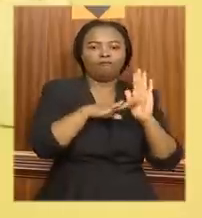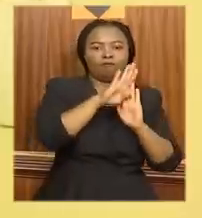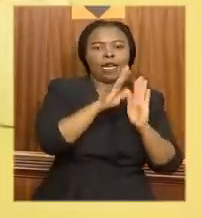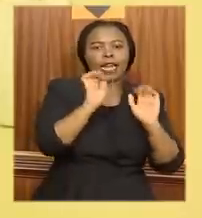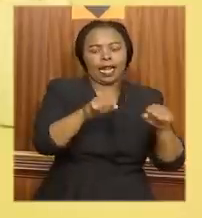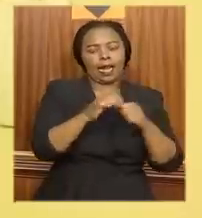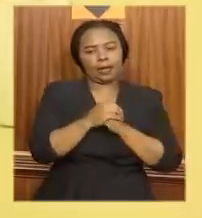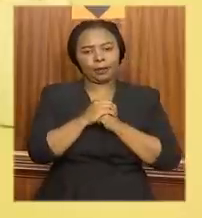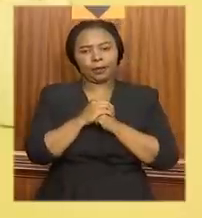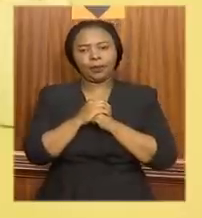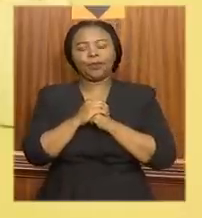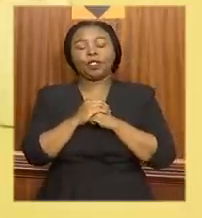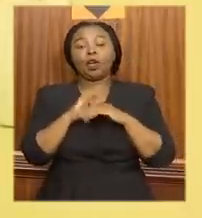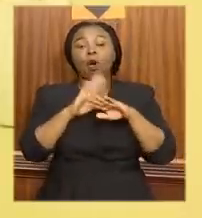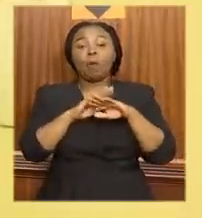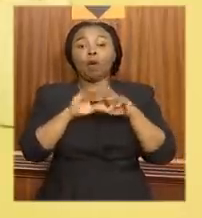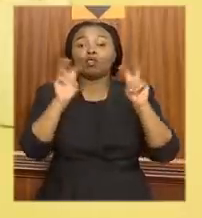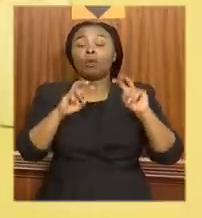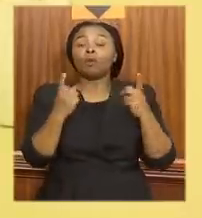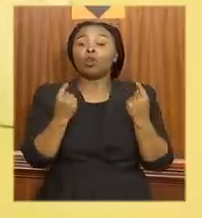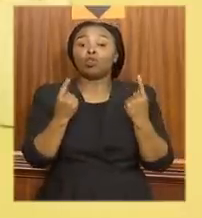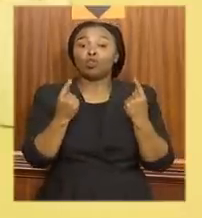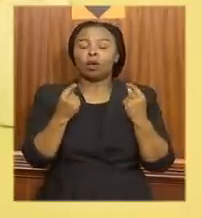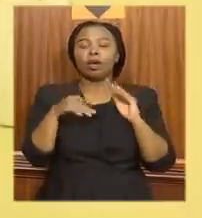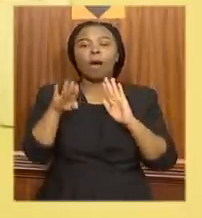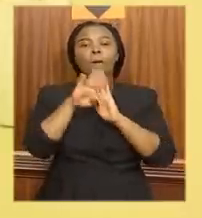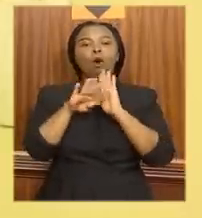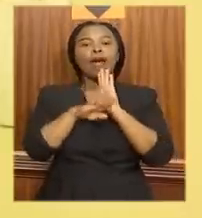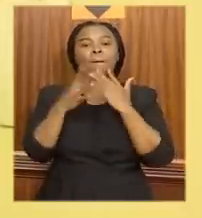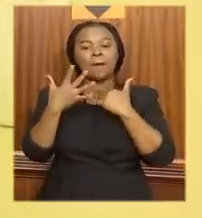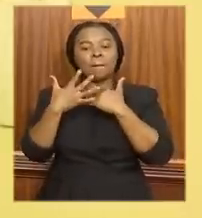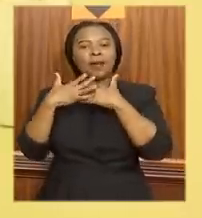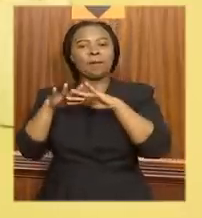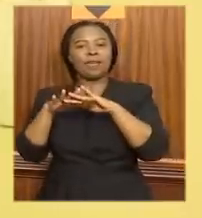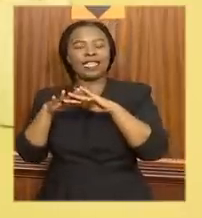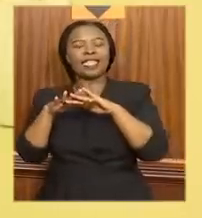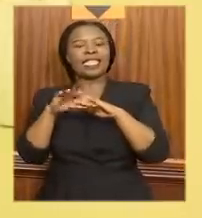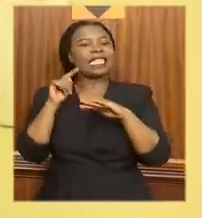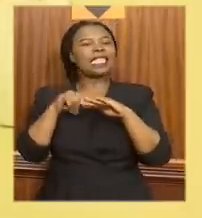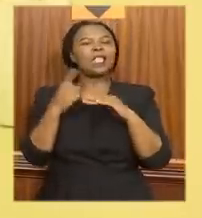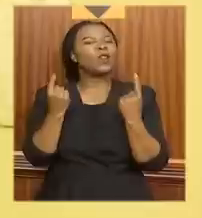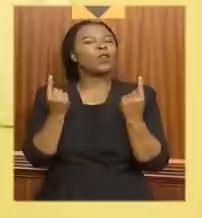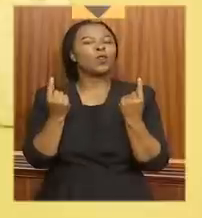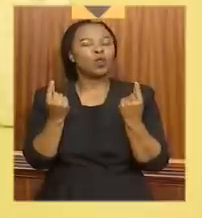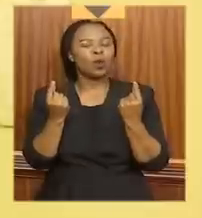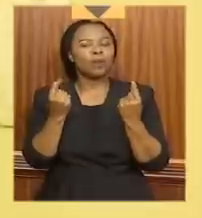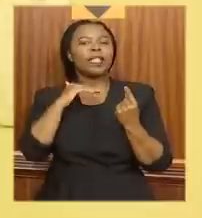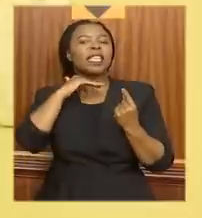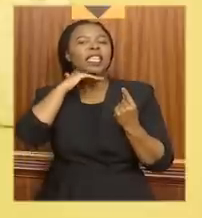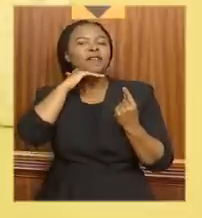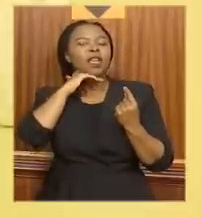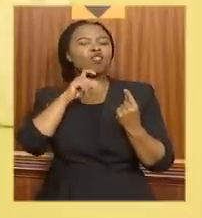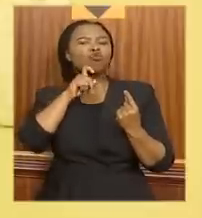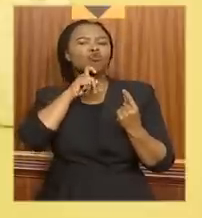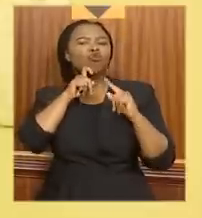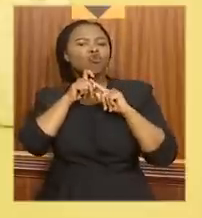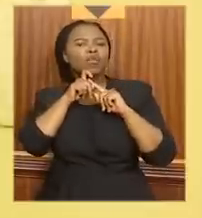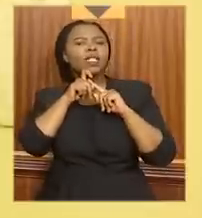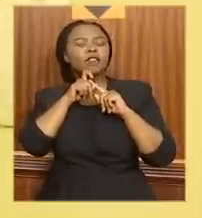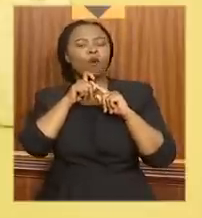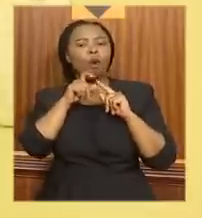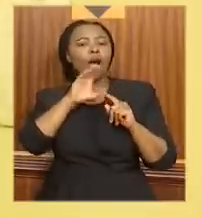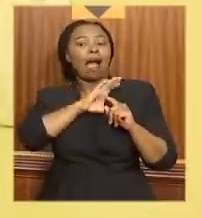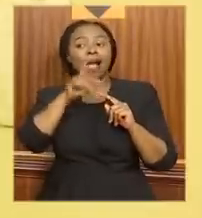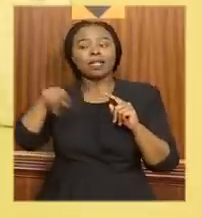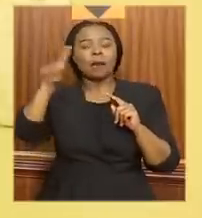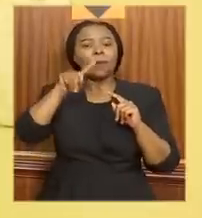Eskom will implement a program that encourages efficient use by consumers to reduce demand at